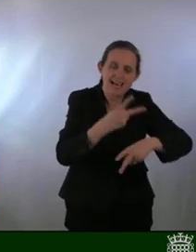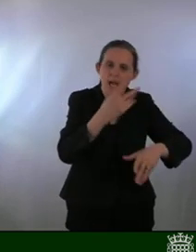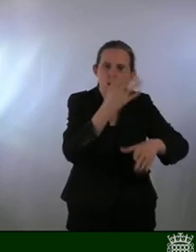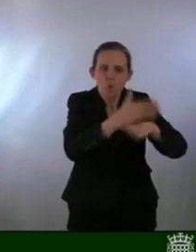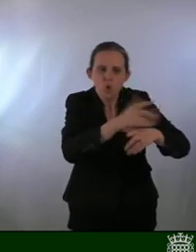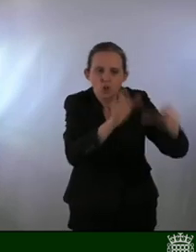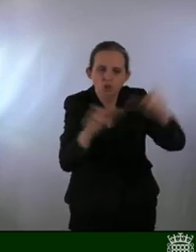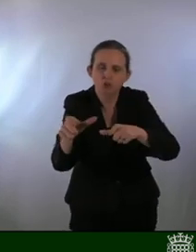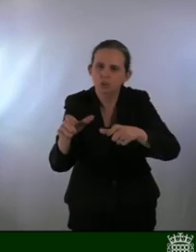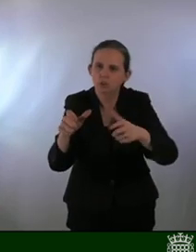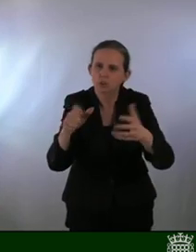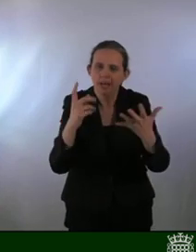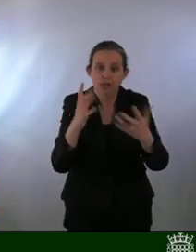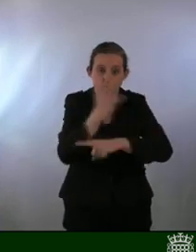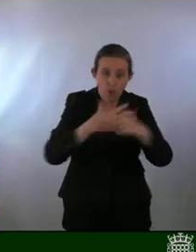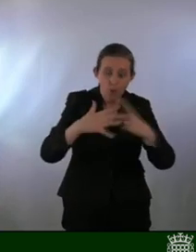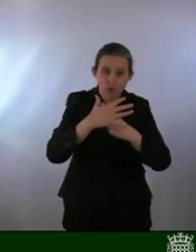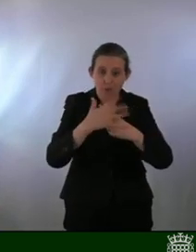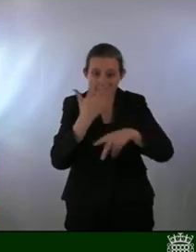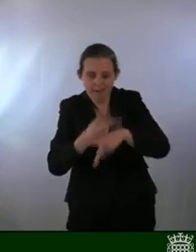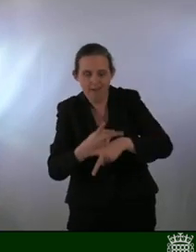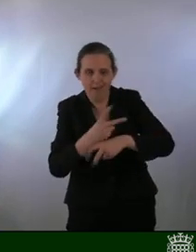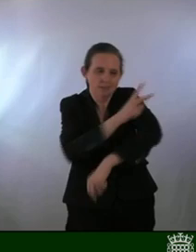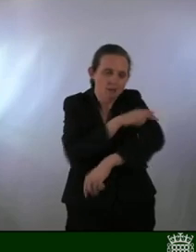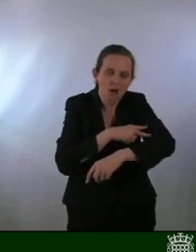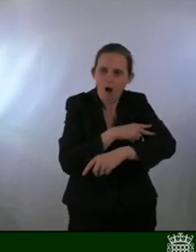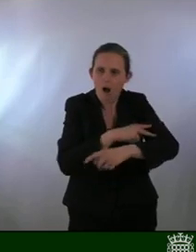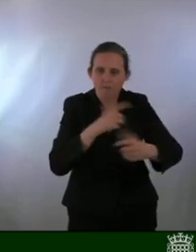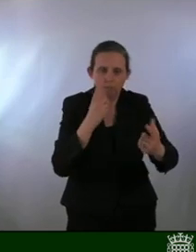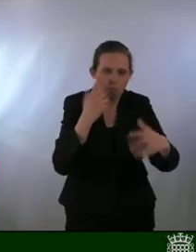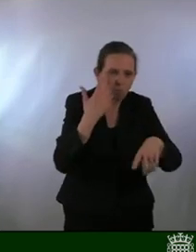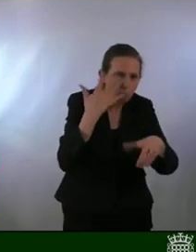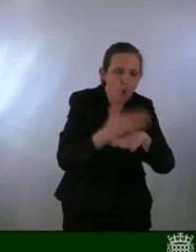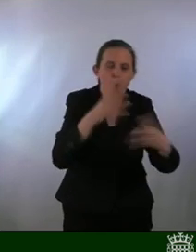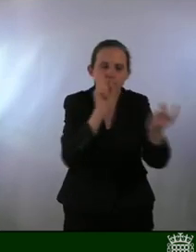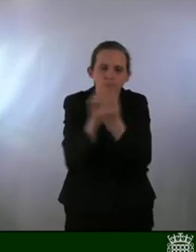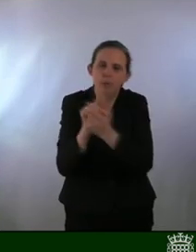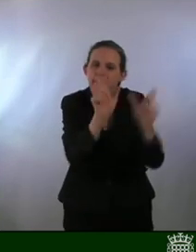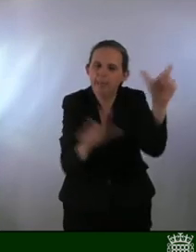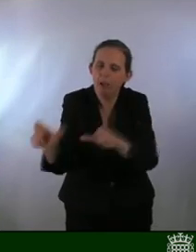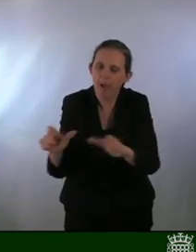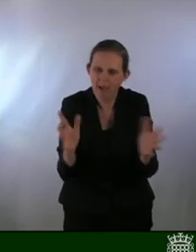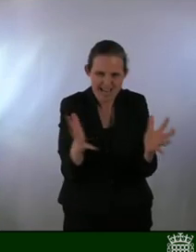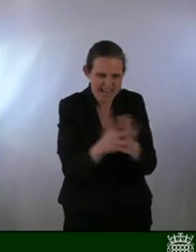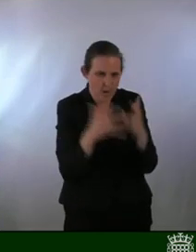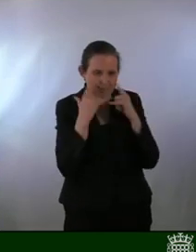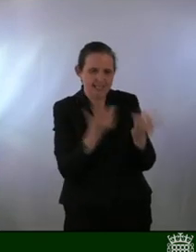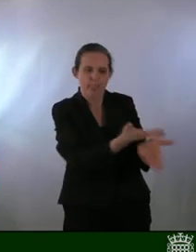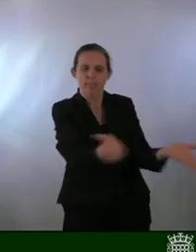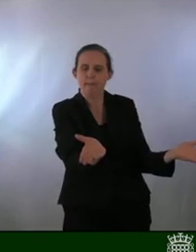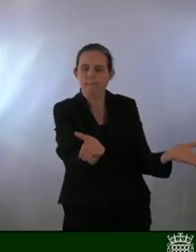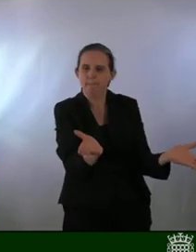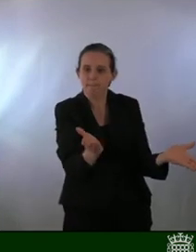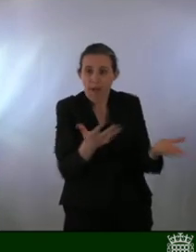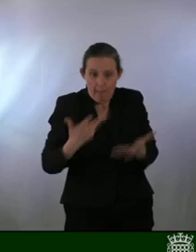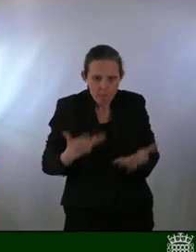importantly, our frontline social care workers. Our services are stretched to the max already. We cannot afford